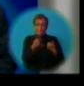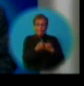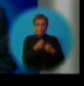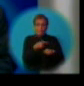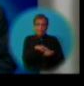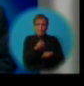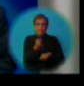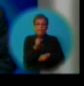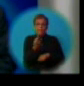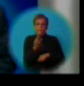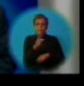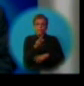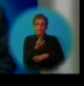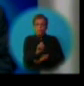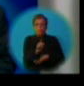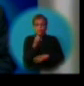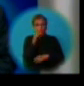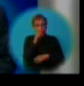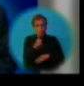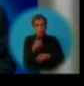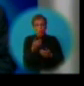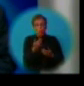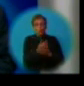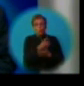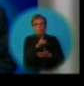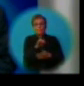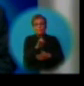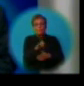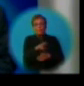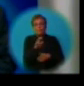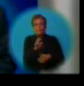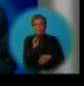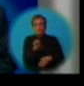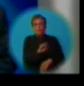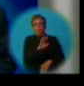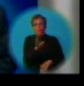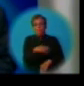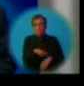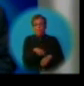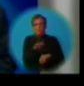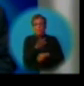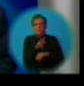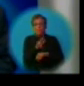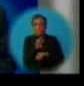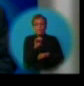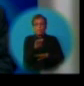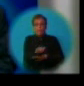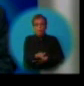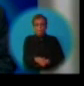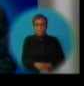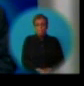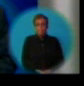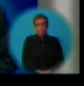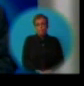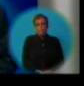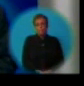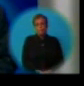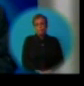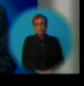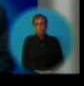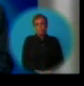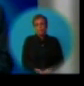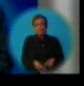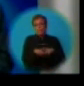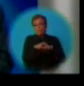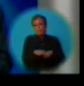at 11:30 p.m. And tomorrow, we'll show New Zealand versus South Africa at 5:30 p.m. It's